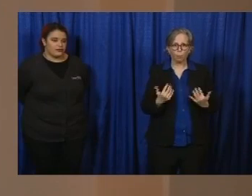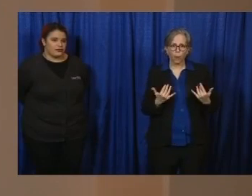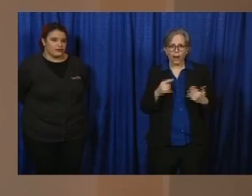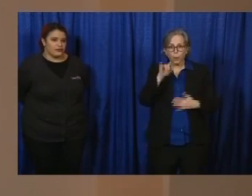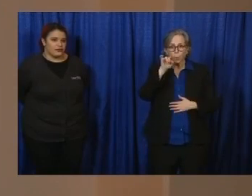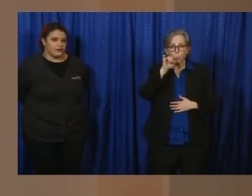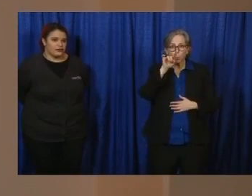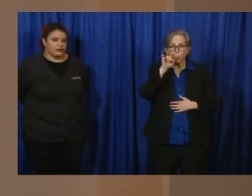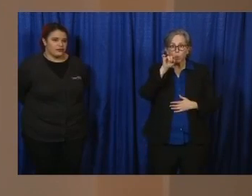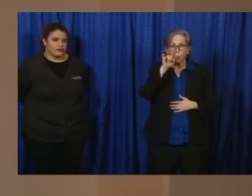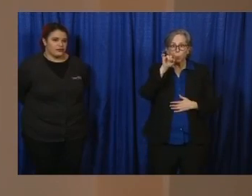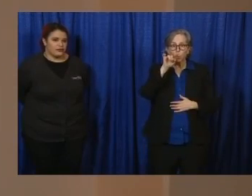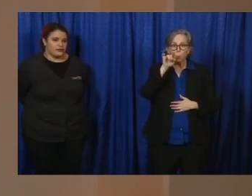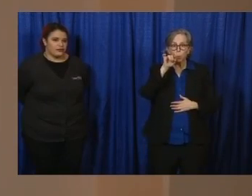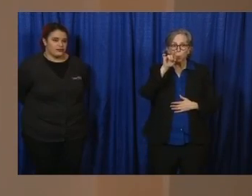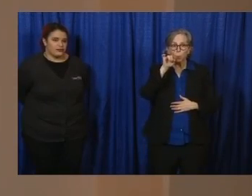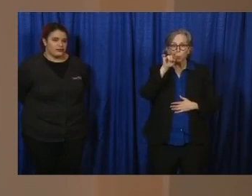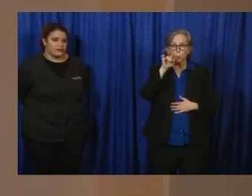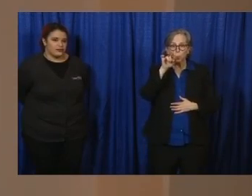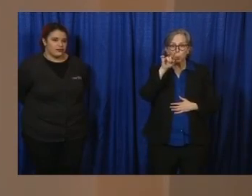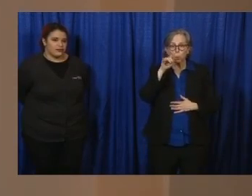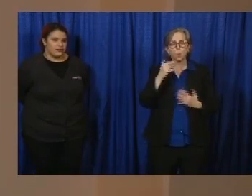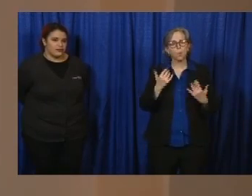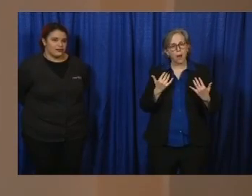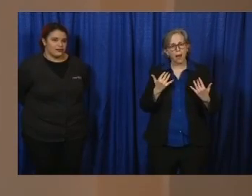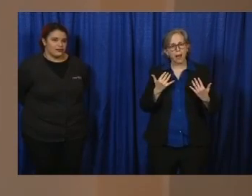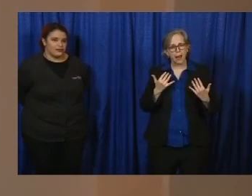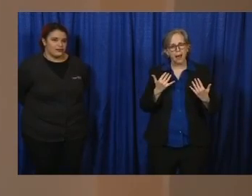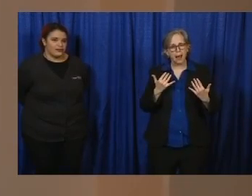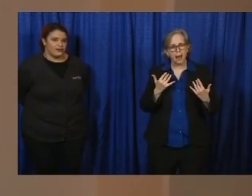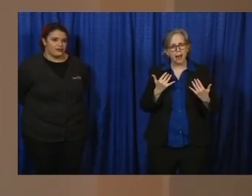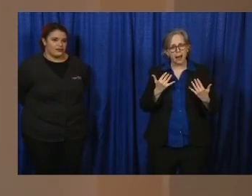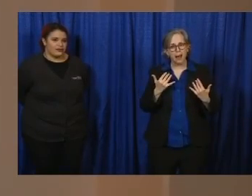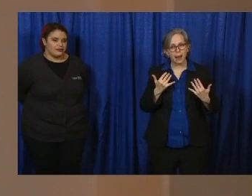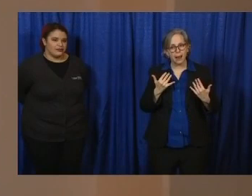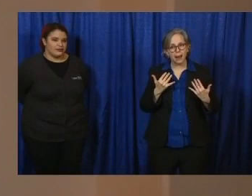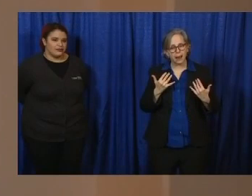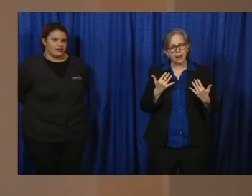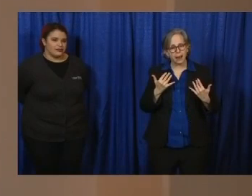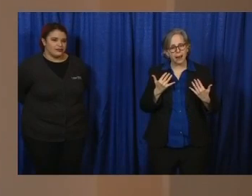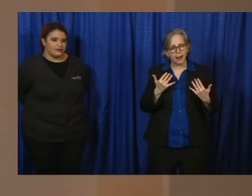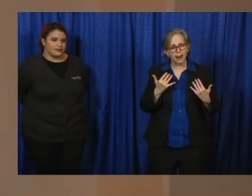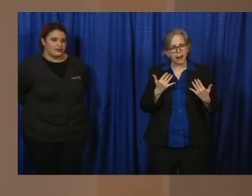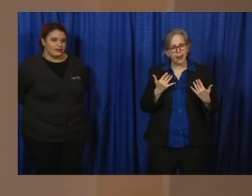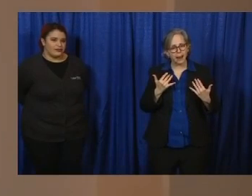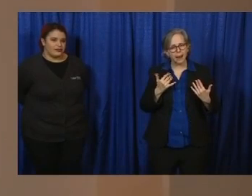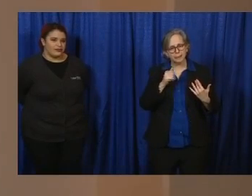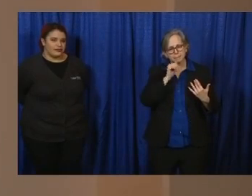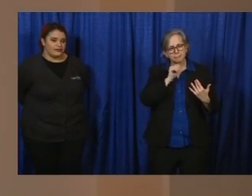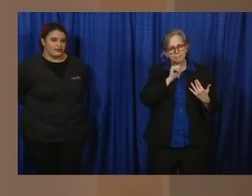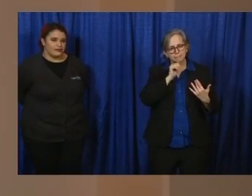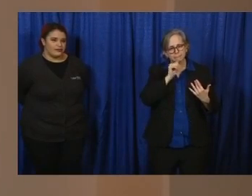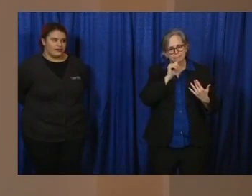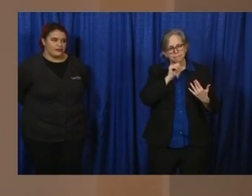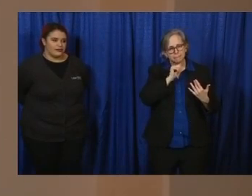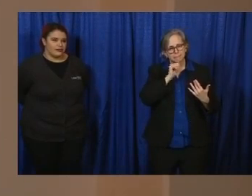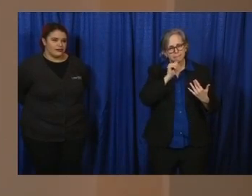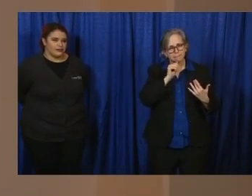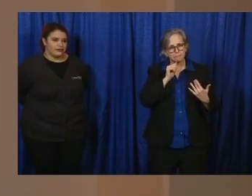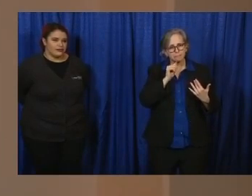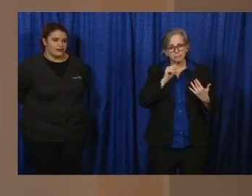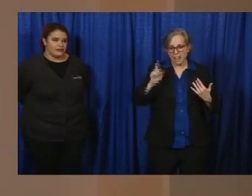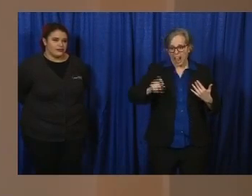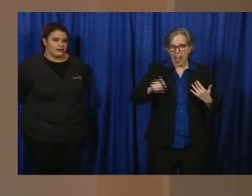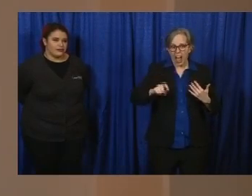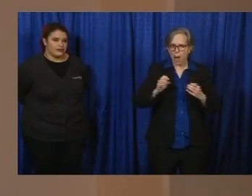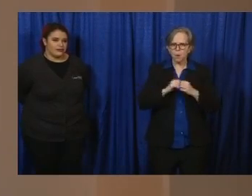circling figure, the wheel that shows that it's processing, don't keep clicking, because what